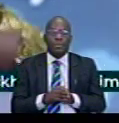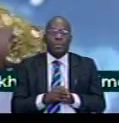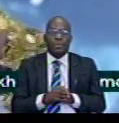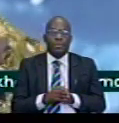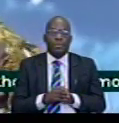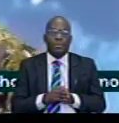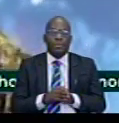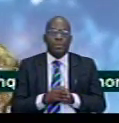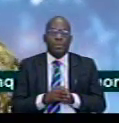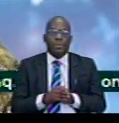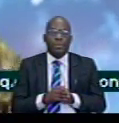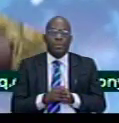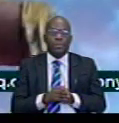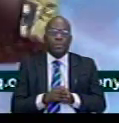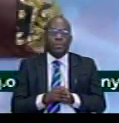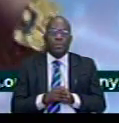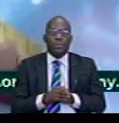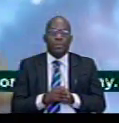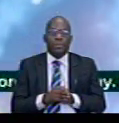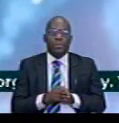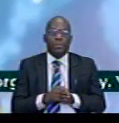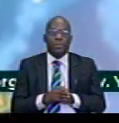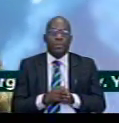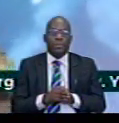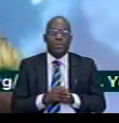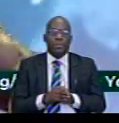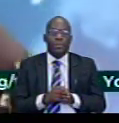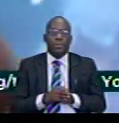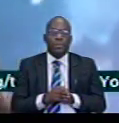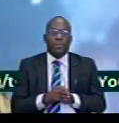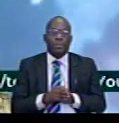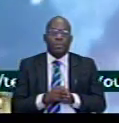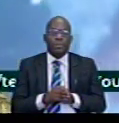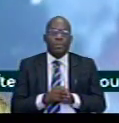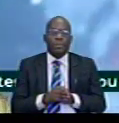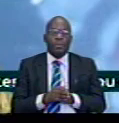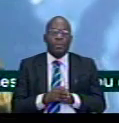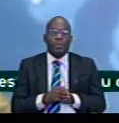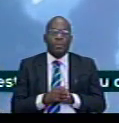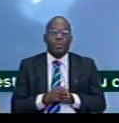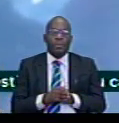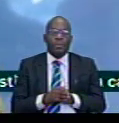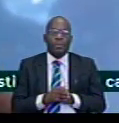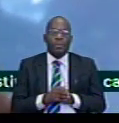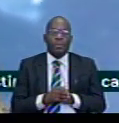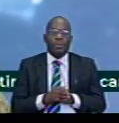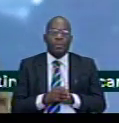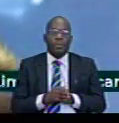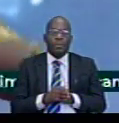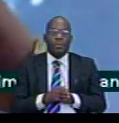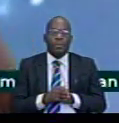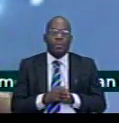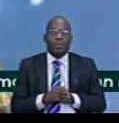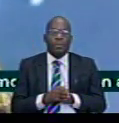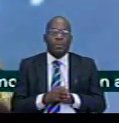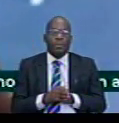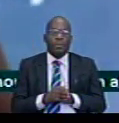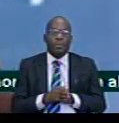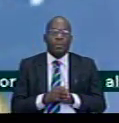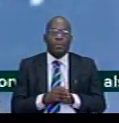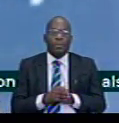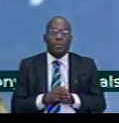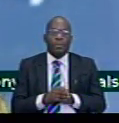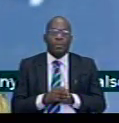kudo akota gbogbon gba sunamu ngba te gbona we yi namu ka ke voa gbe si agbegbe mo na do gbera be mawu